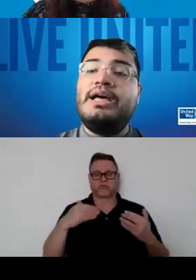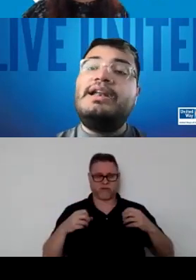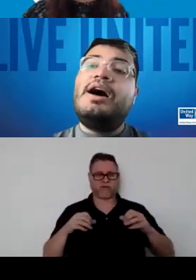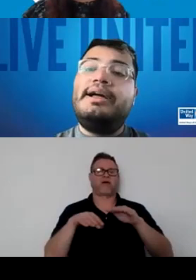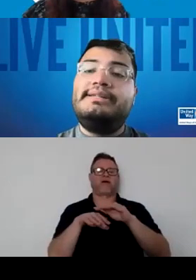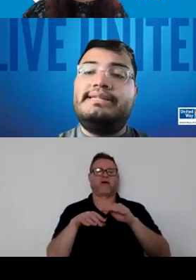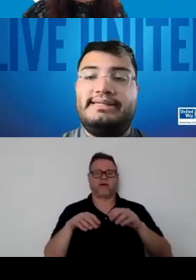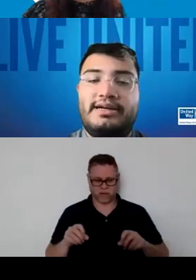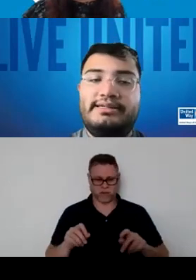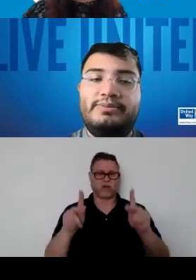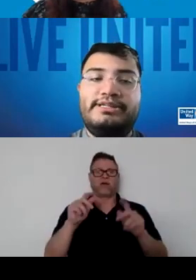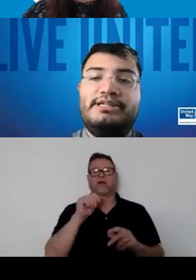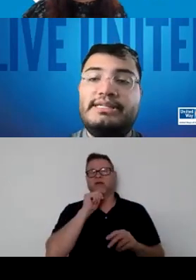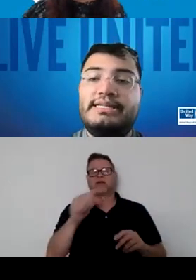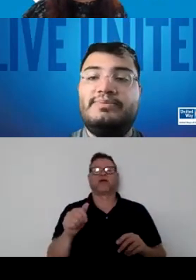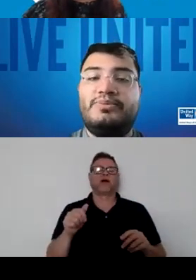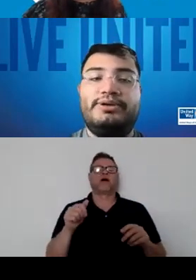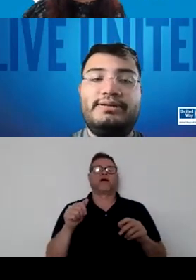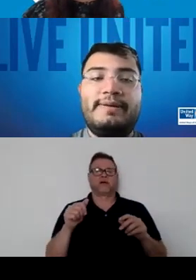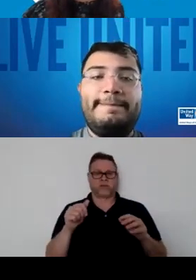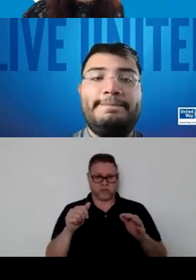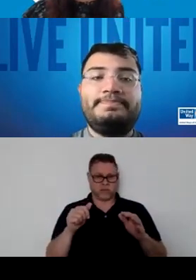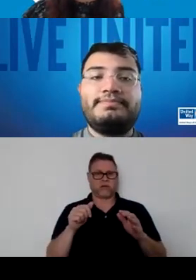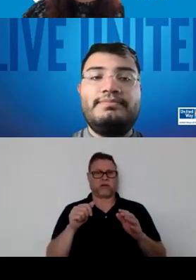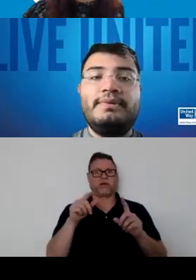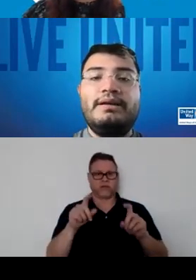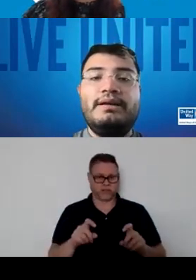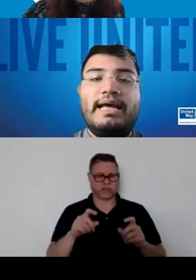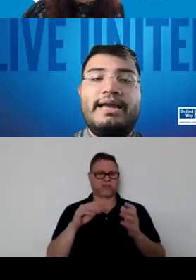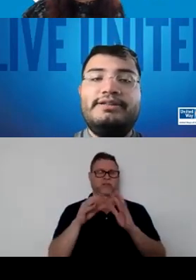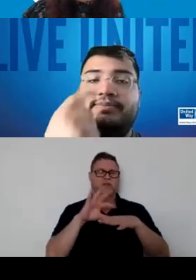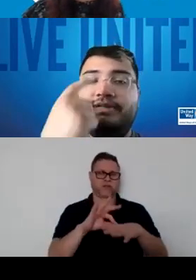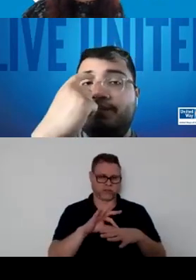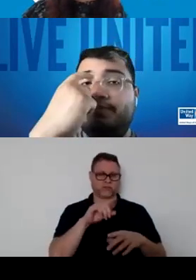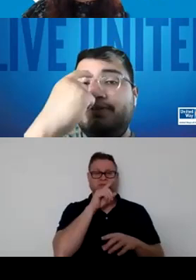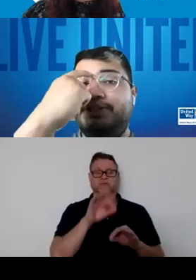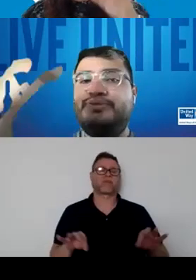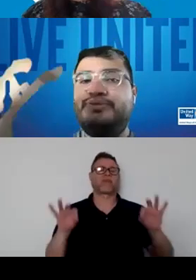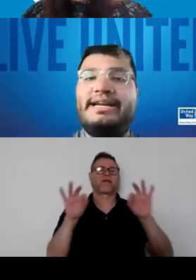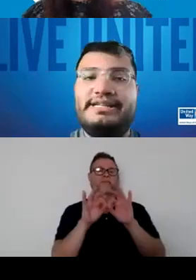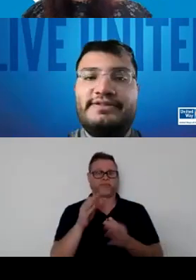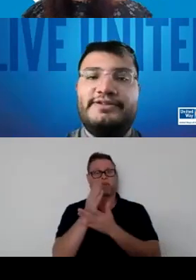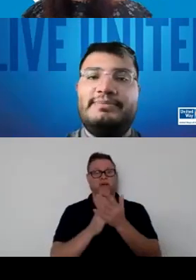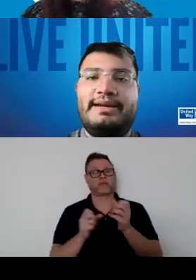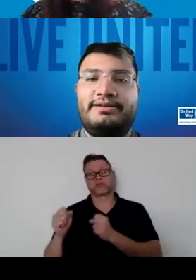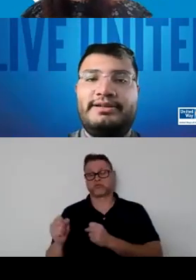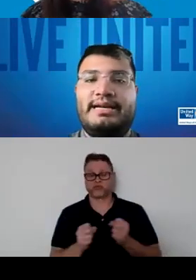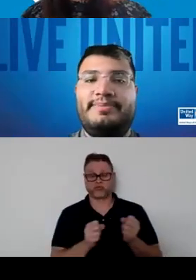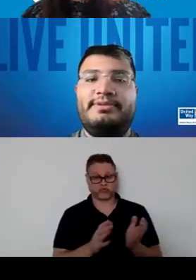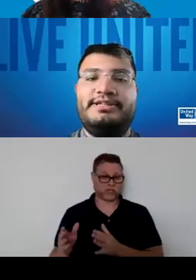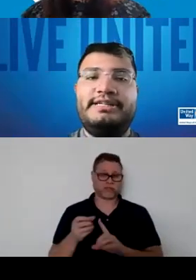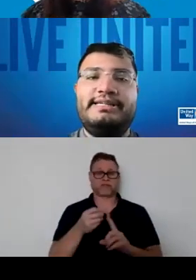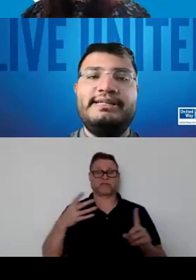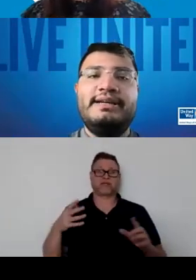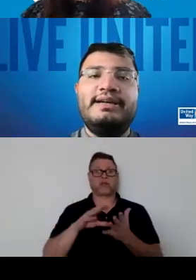pursue non-tested content, which is just as important. And in terms of some of those strategies for expanded learning time